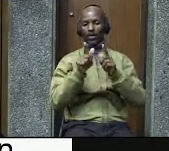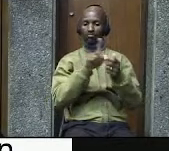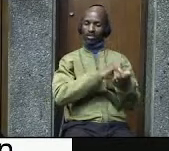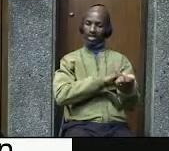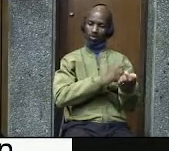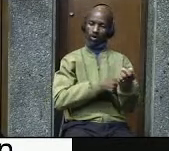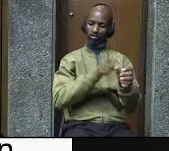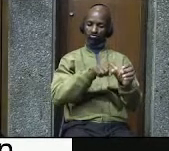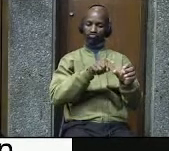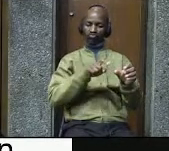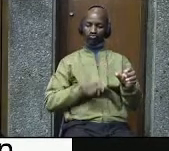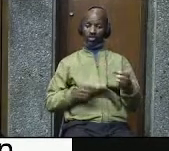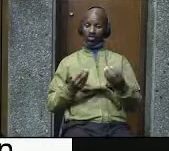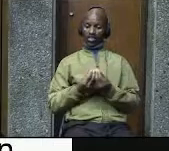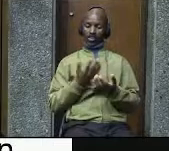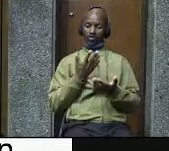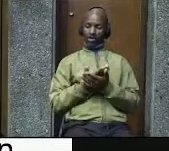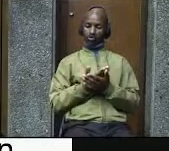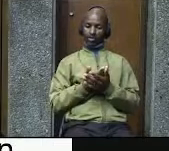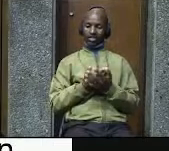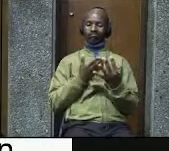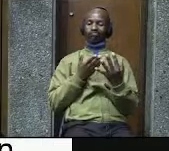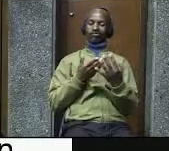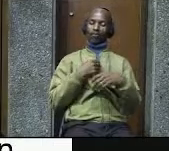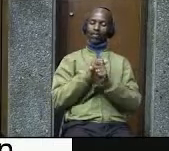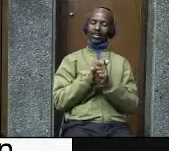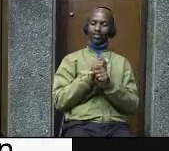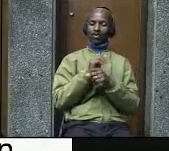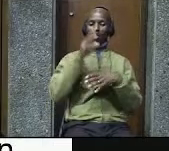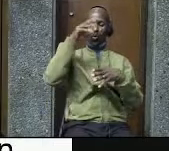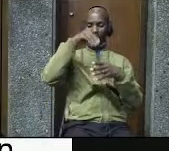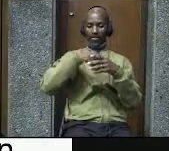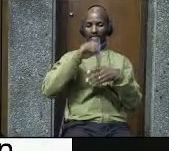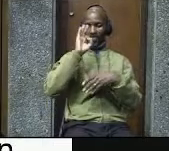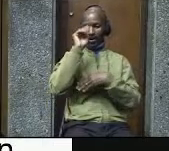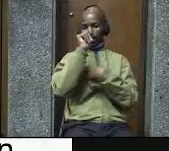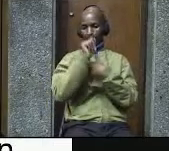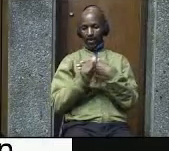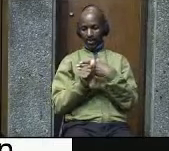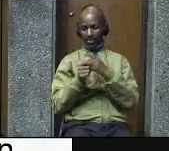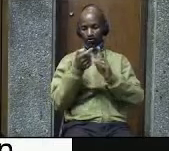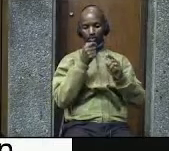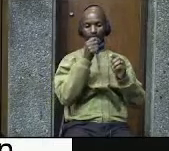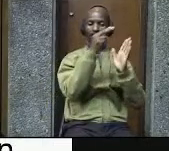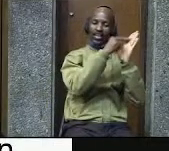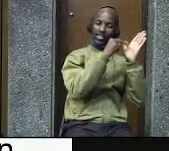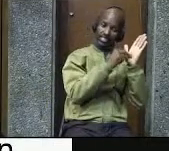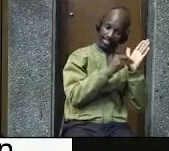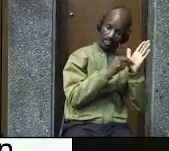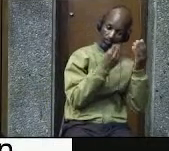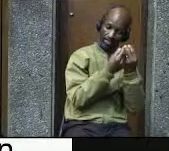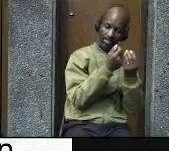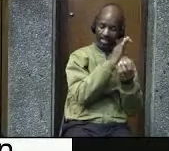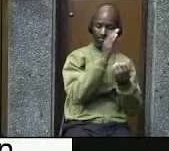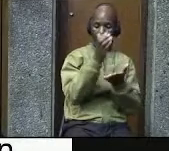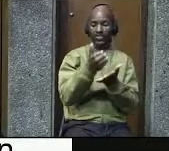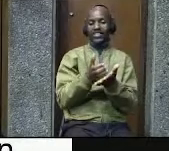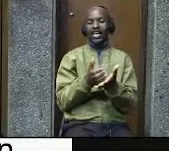to withdraw an expropriation must be exercised within 3 months from the date of an expropriation. So when you are served